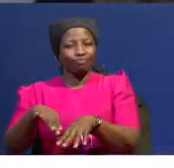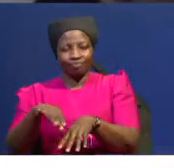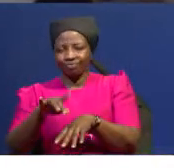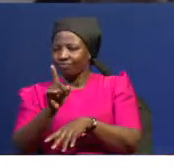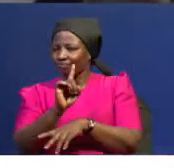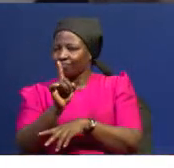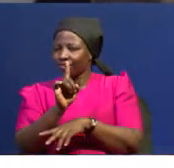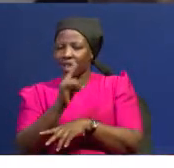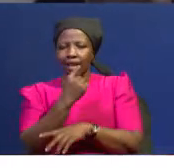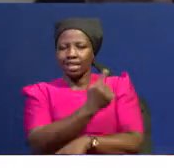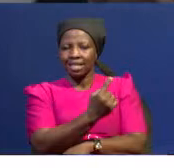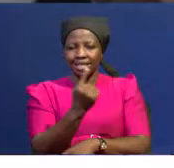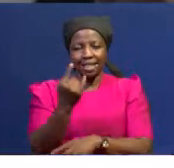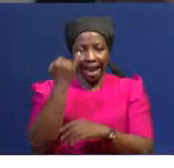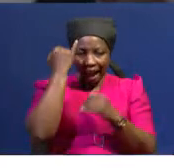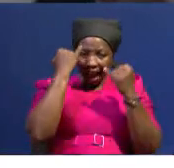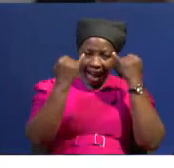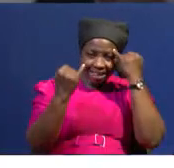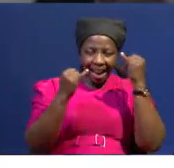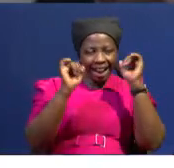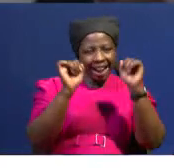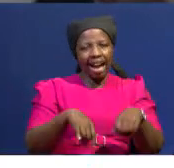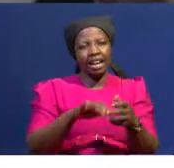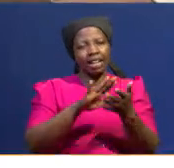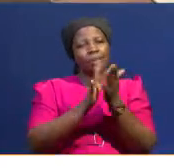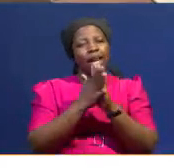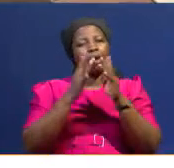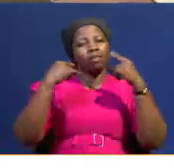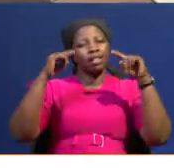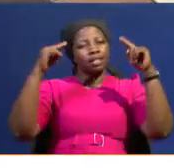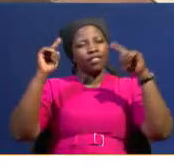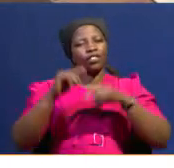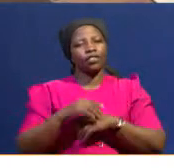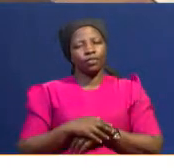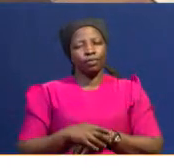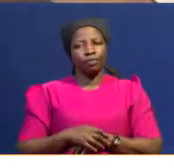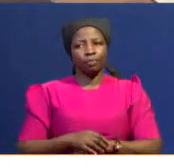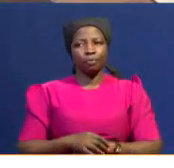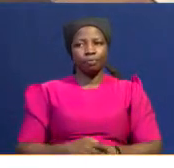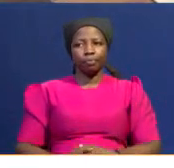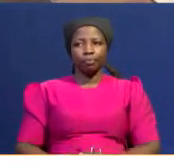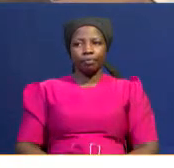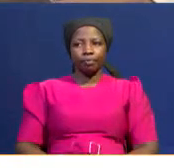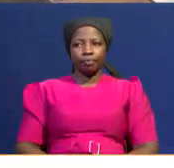idea can become a great idea. Joseph Ohungu for Easy Friday.